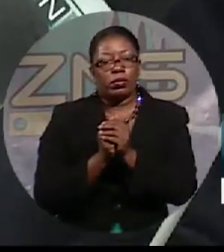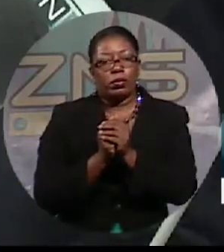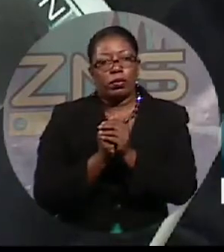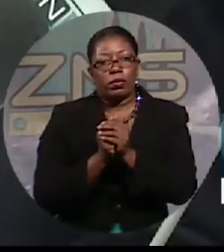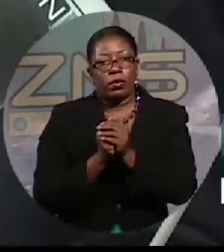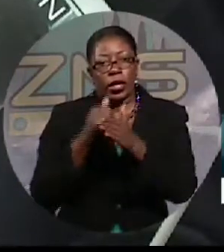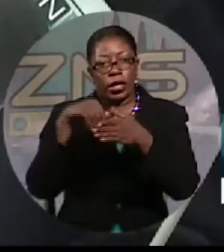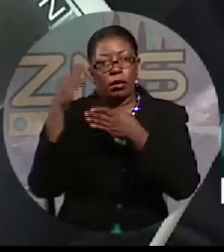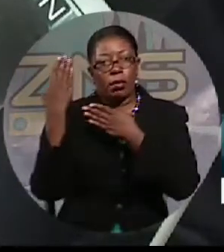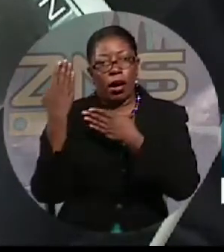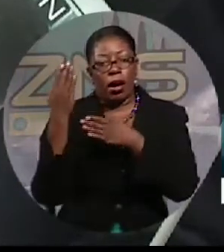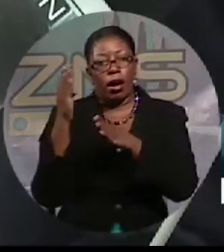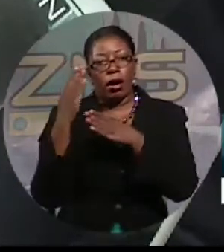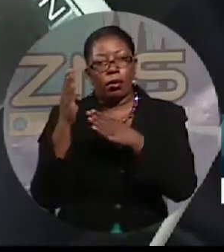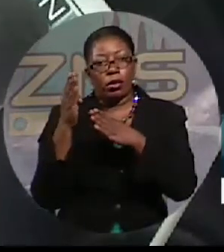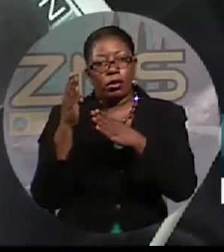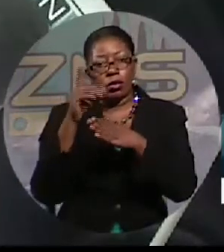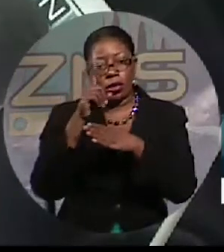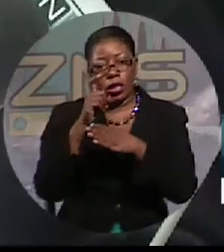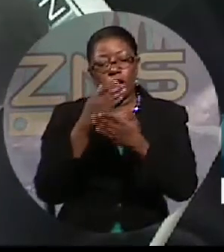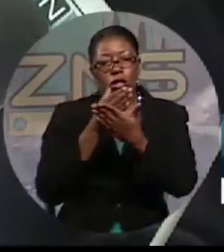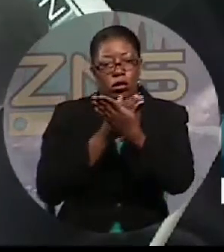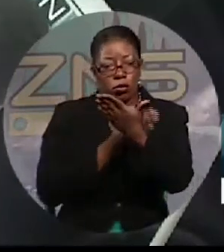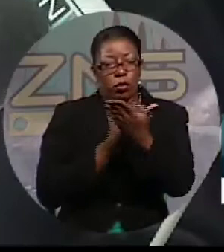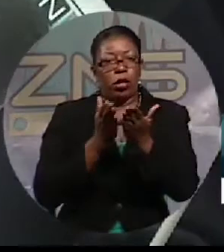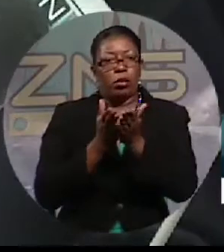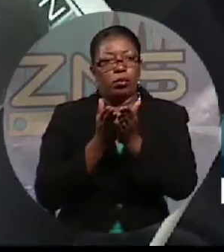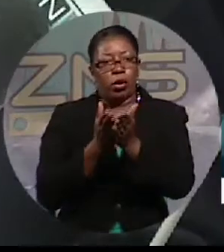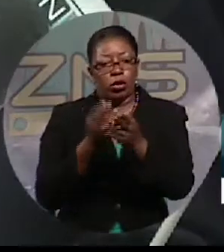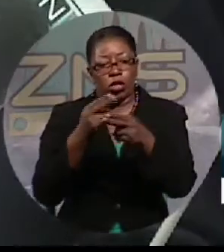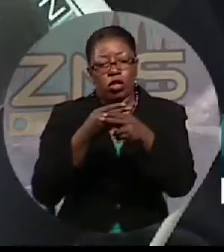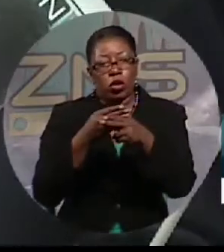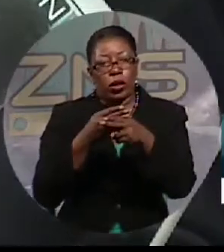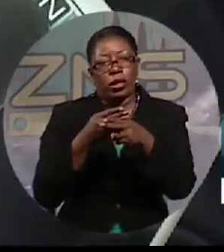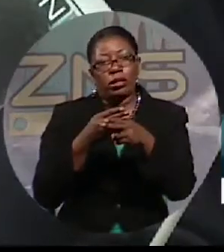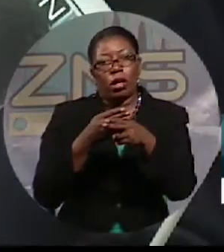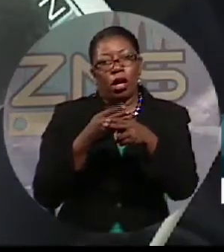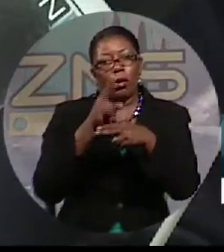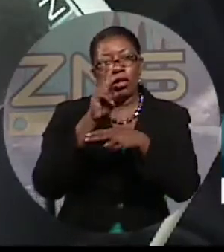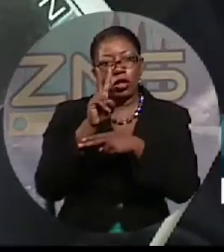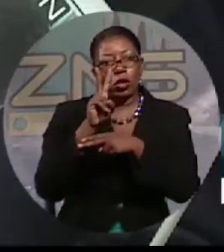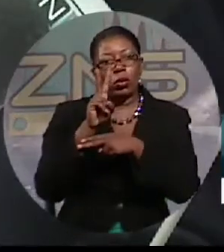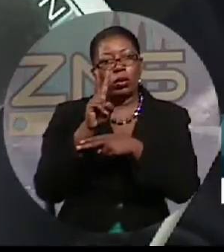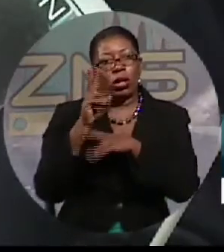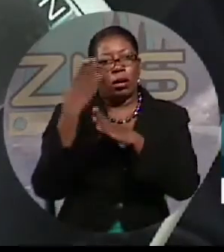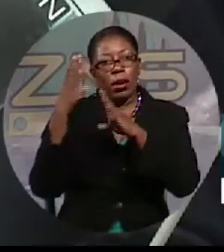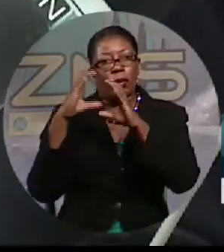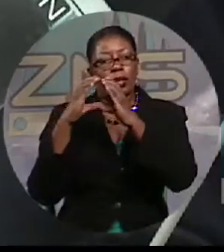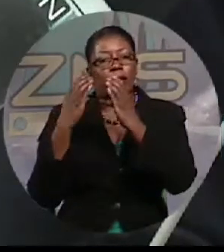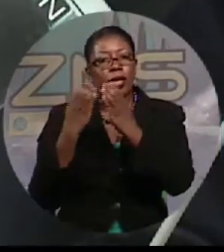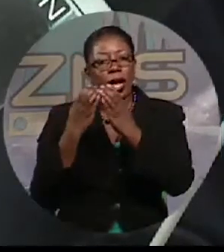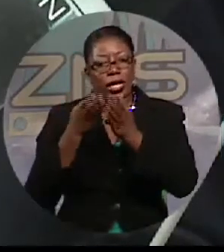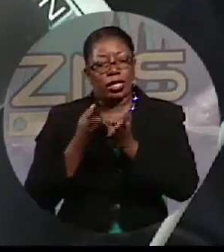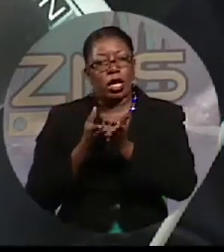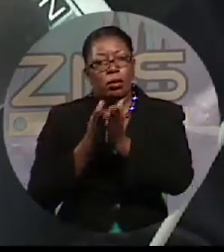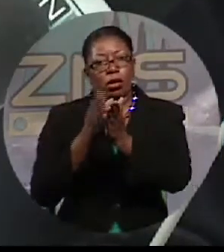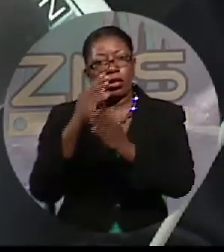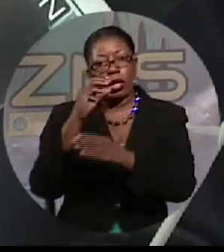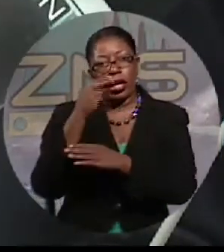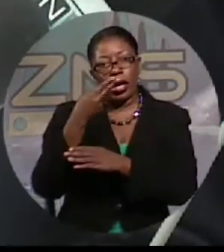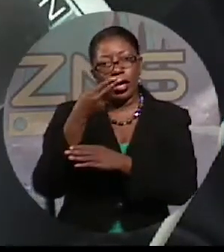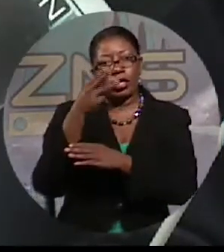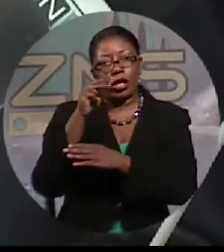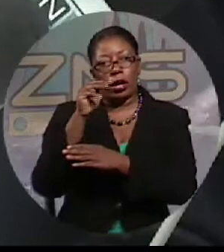Bahamas within the shortest possible time frame of 2 Bahama-class vessels, namely the